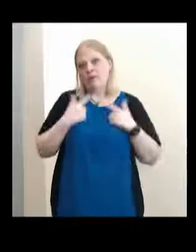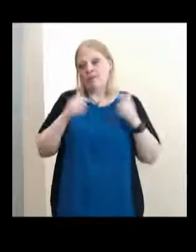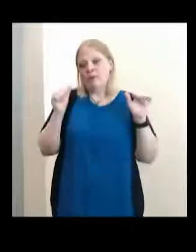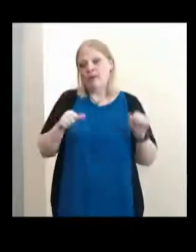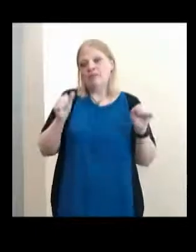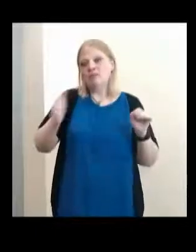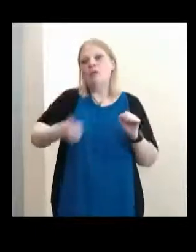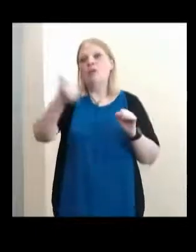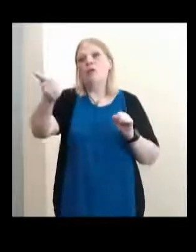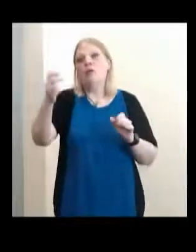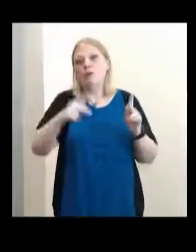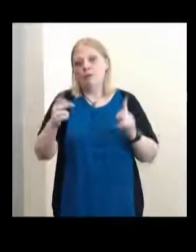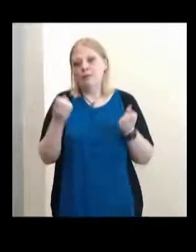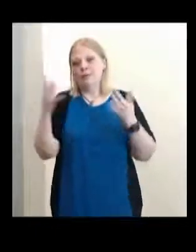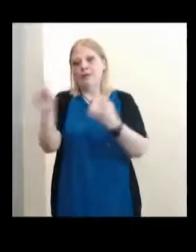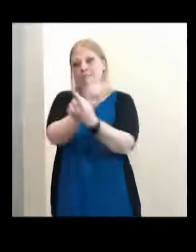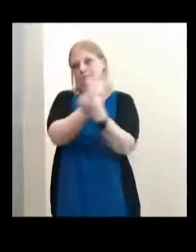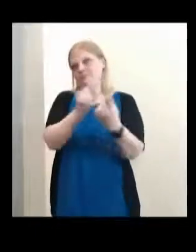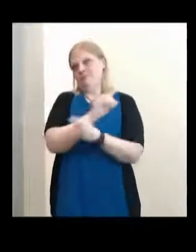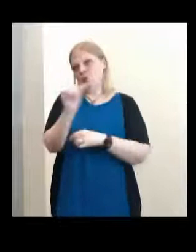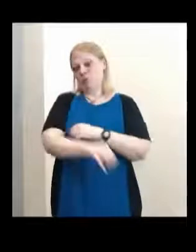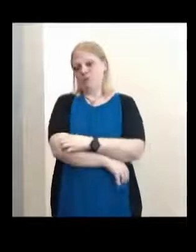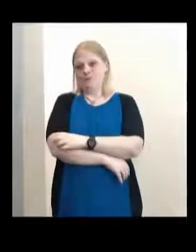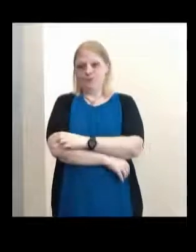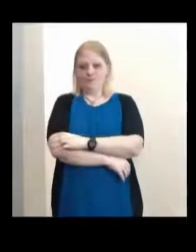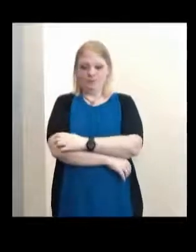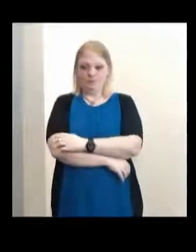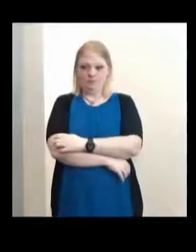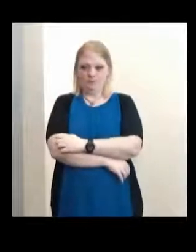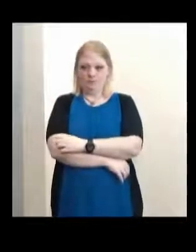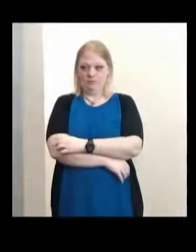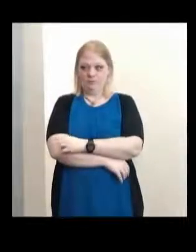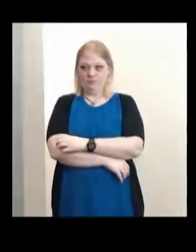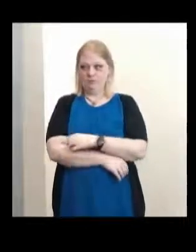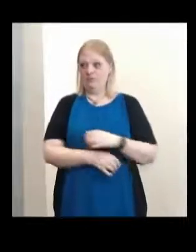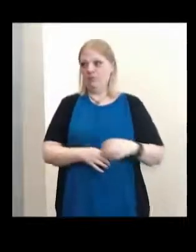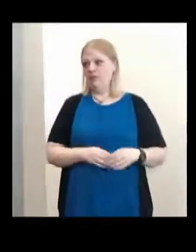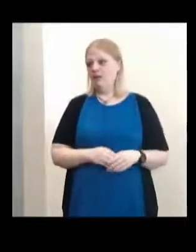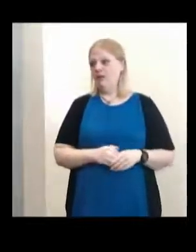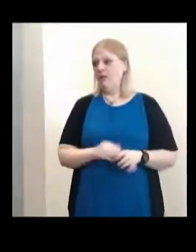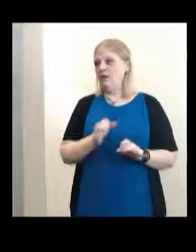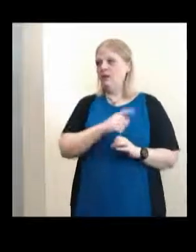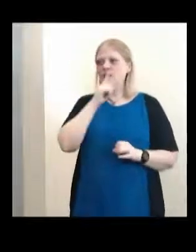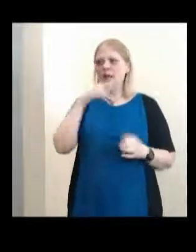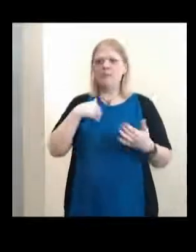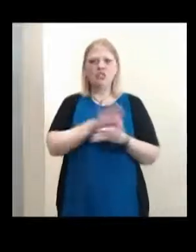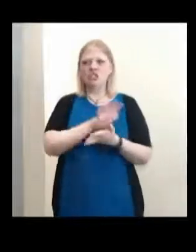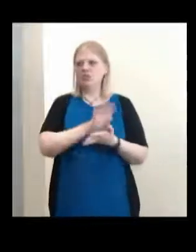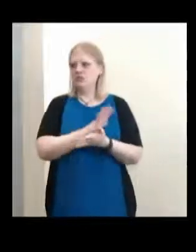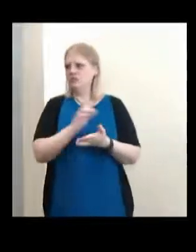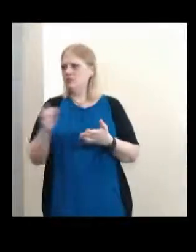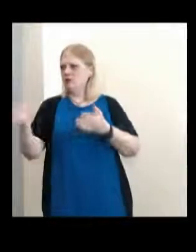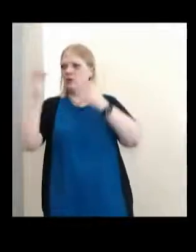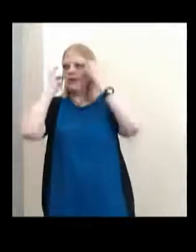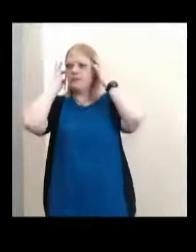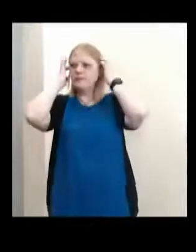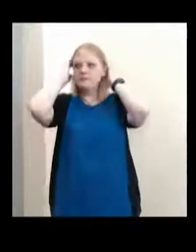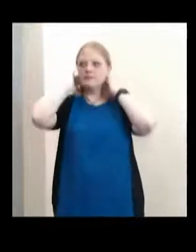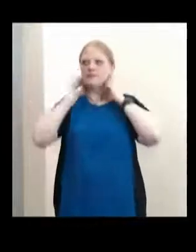lives of many others that you come in contact with. So let me just make certain I hit my sheet here somewhere.